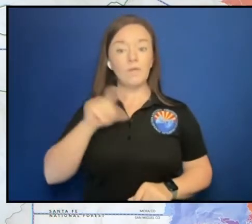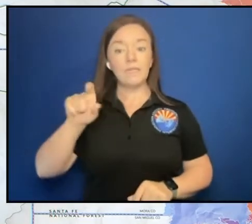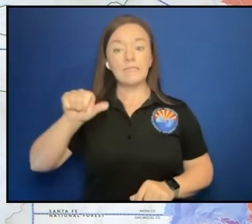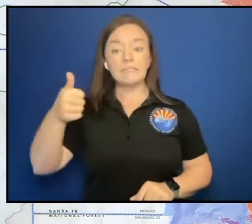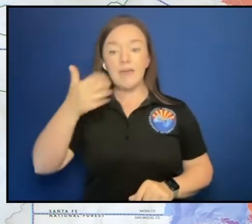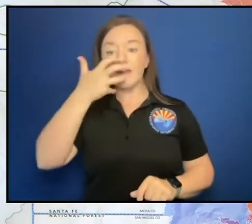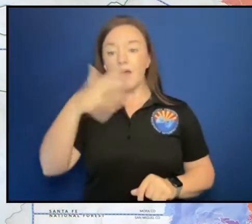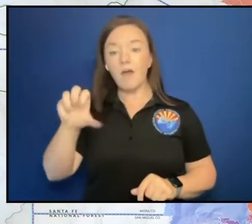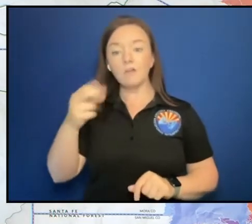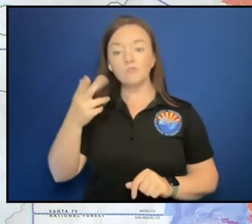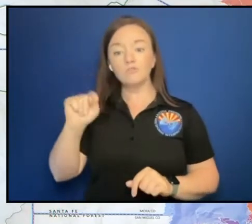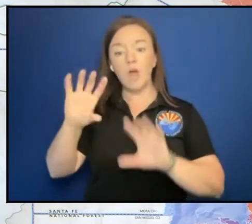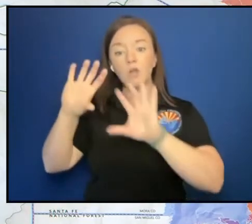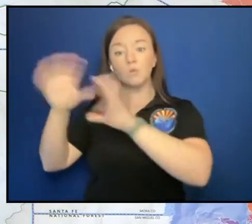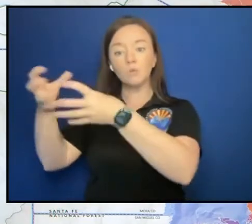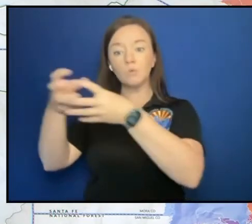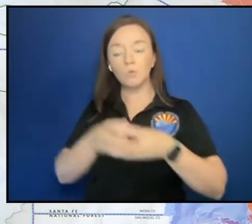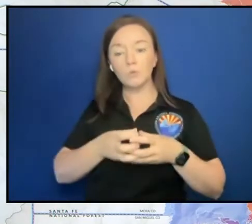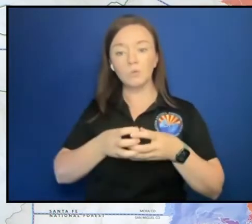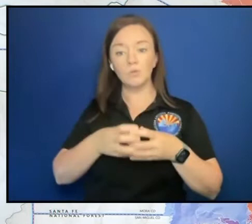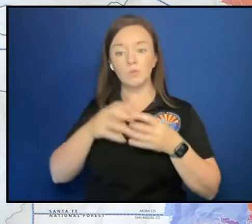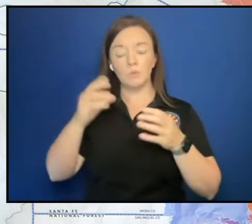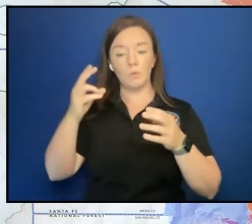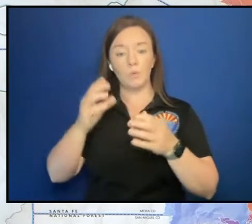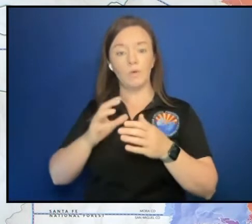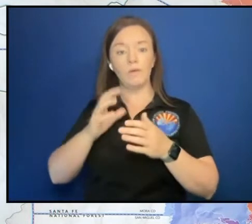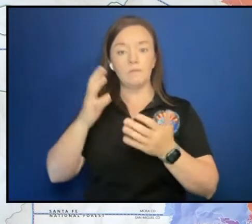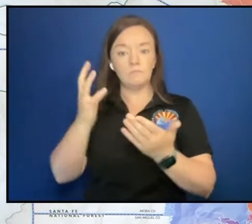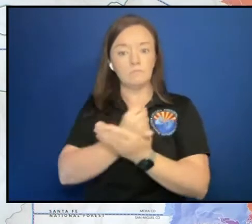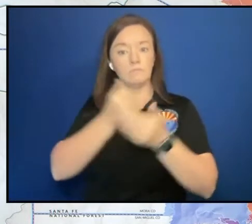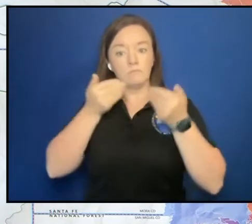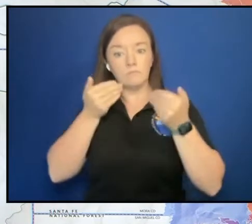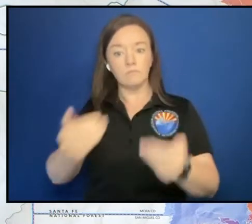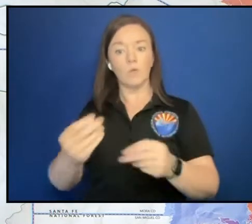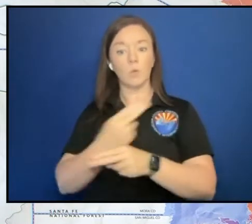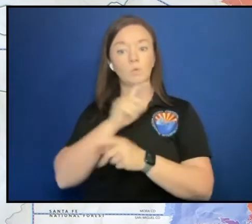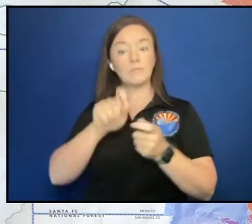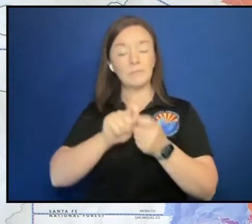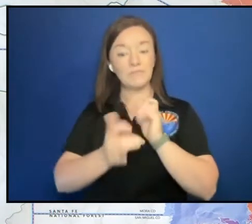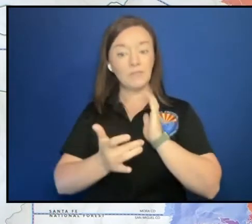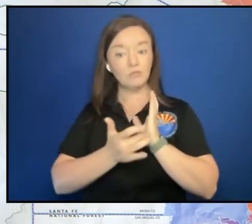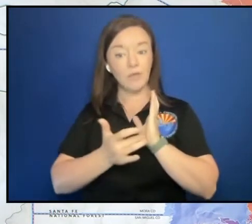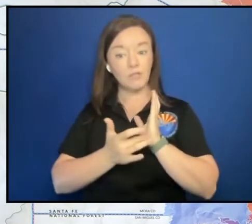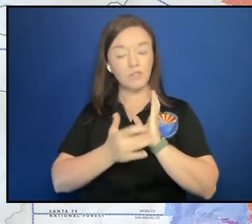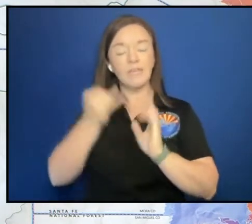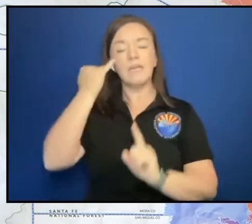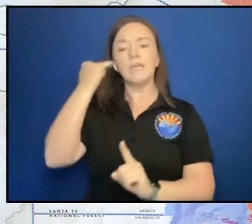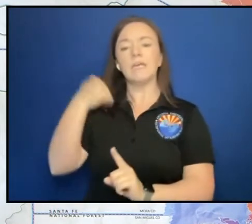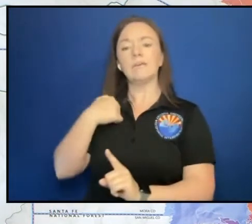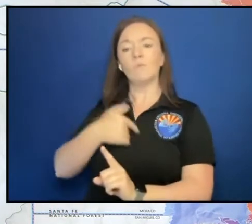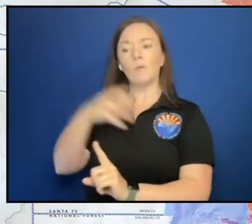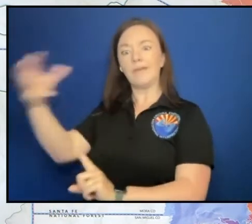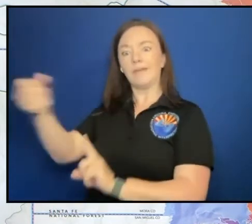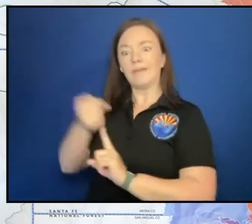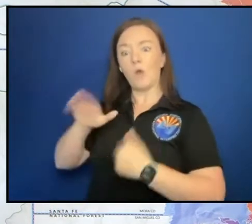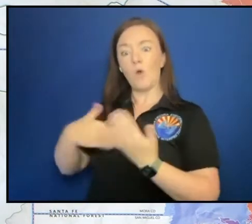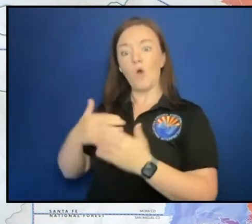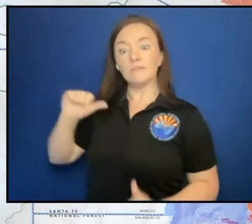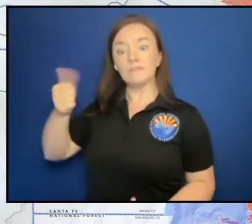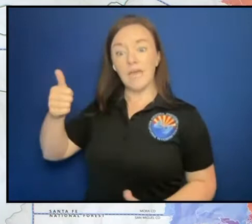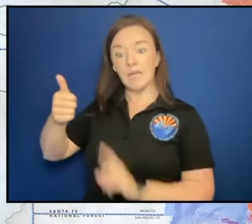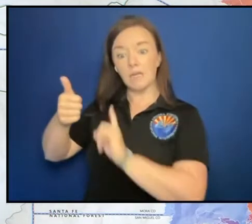implement this specific strategy, then whether we can get those hotshot crews or not is a source of